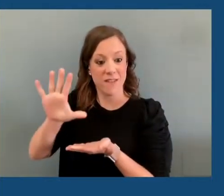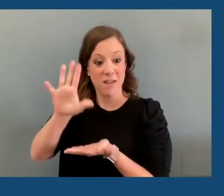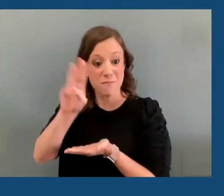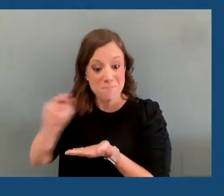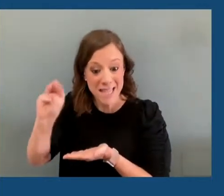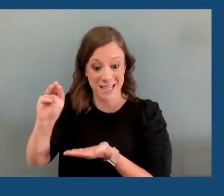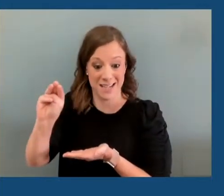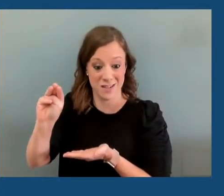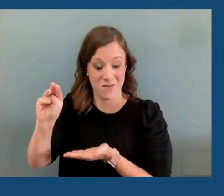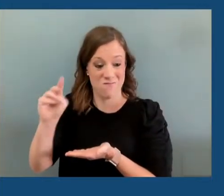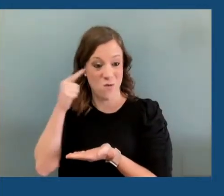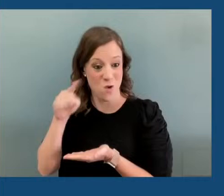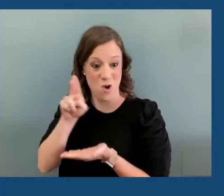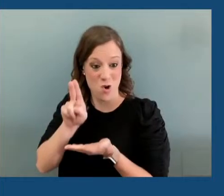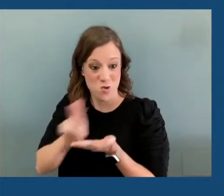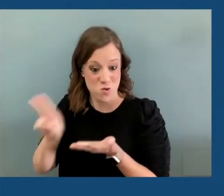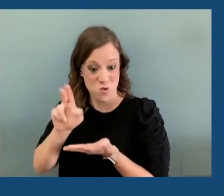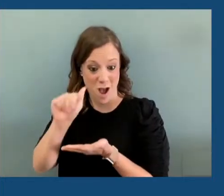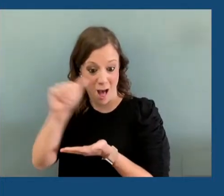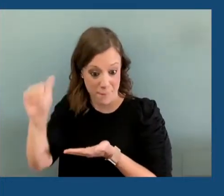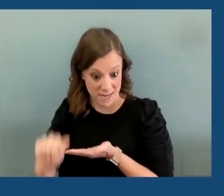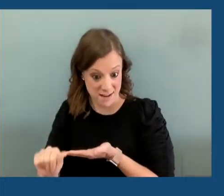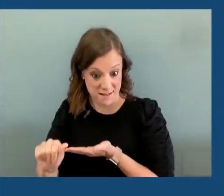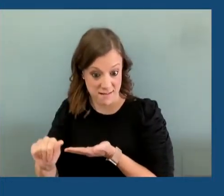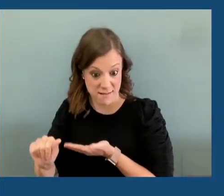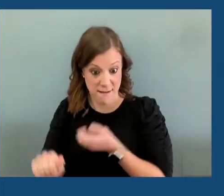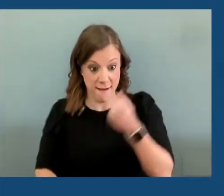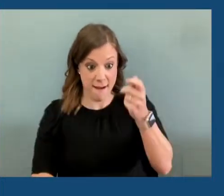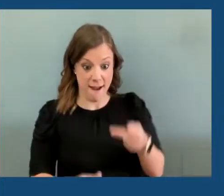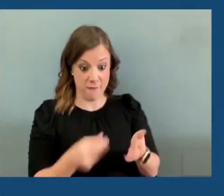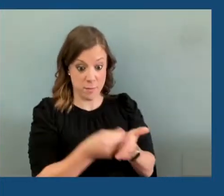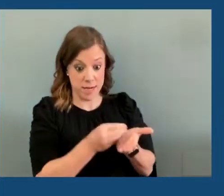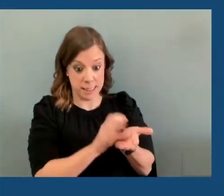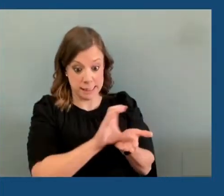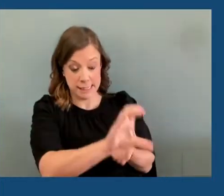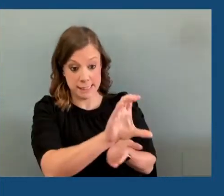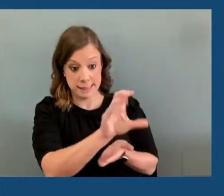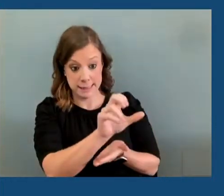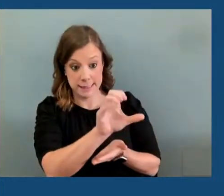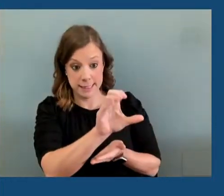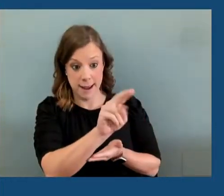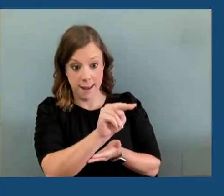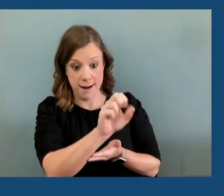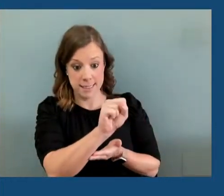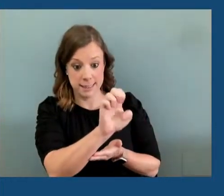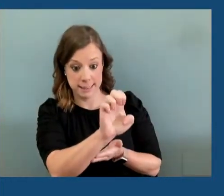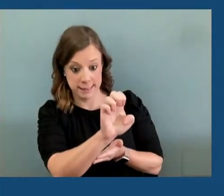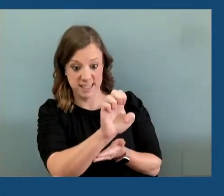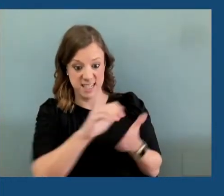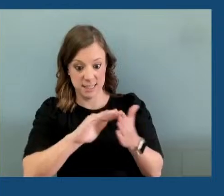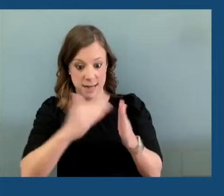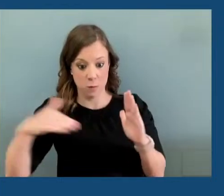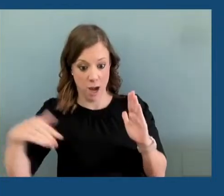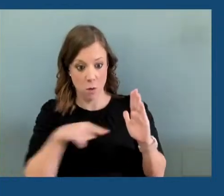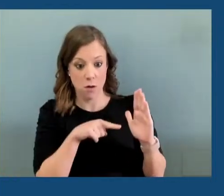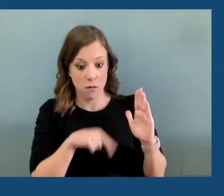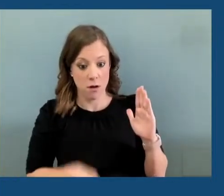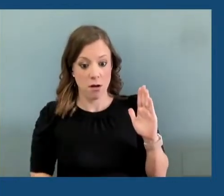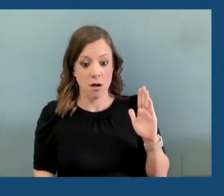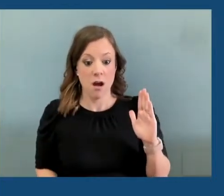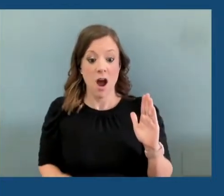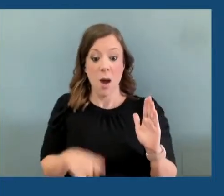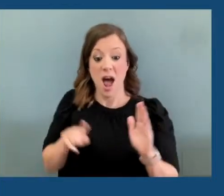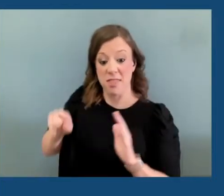go toward your programming. And people may have questioned, why would you put so much money into programming? Because it led to where we are here